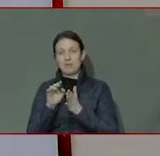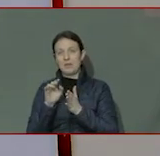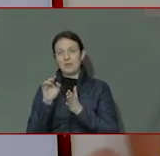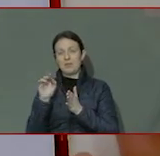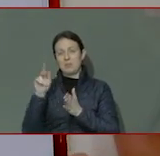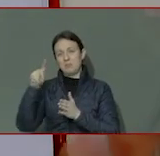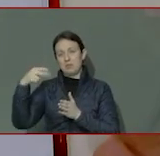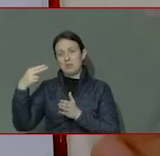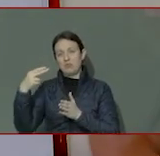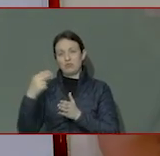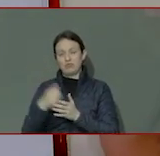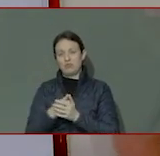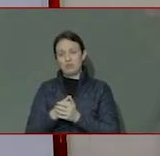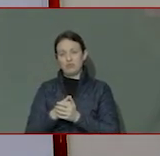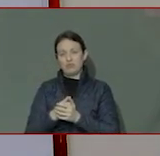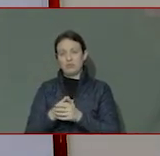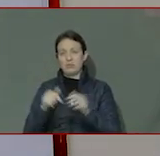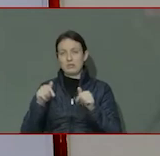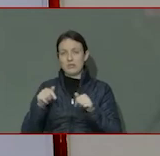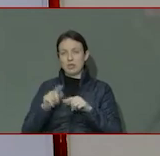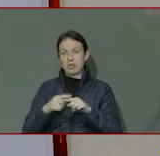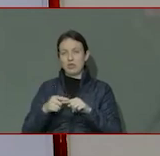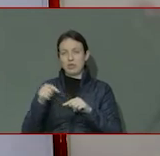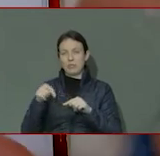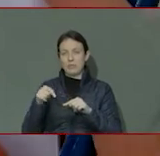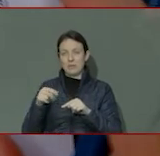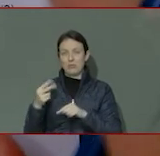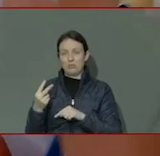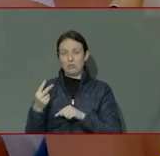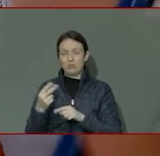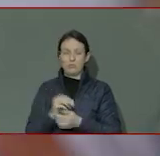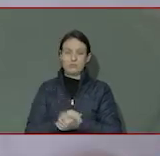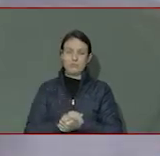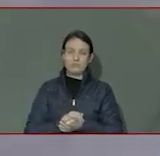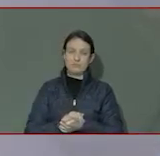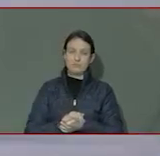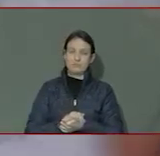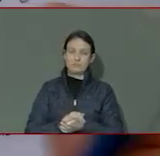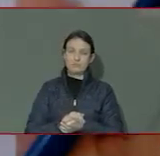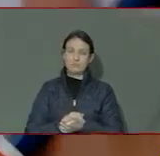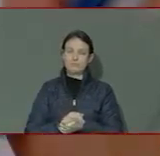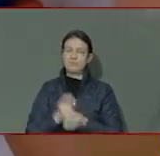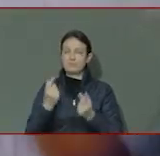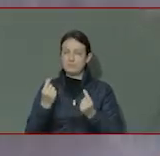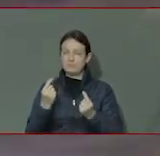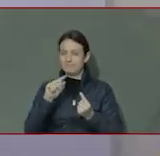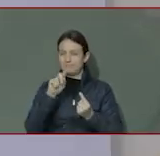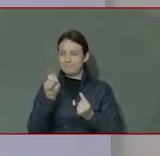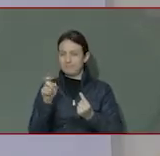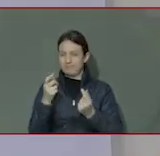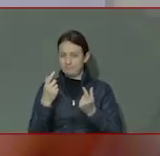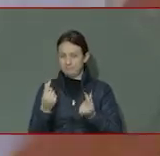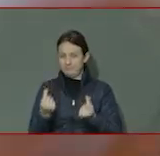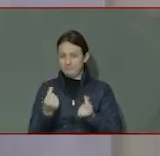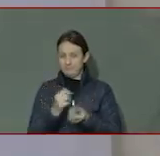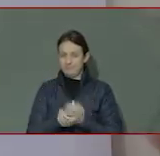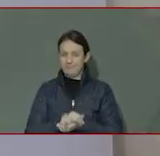the pH is. In this case, the pH is 2. So, let's do the question. Substitute